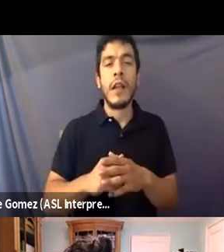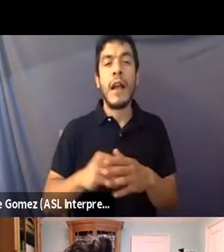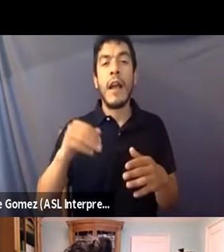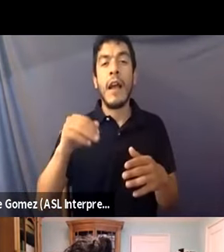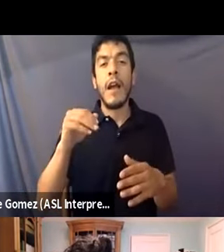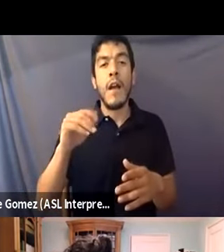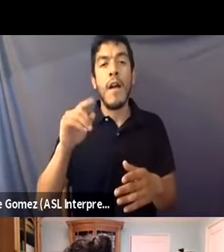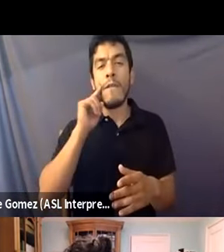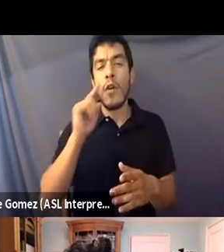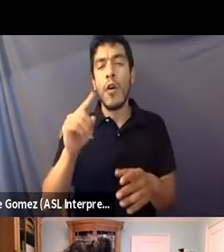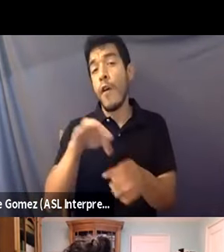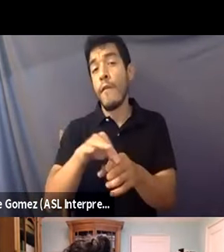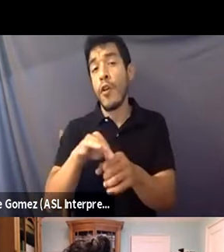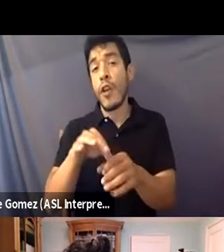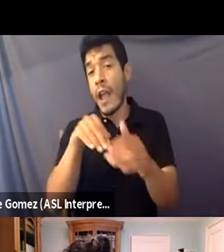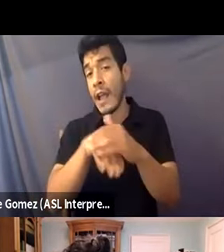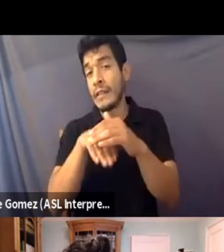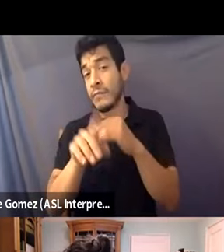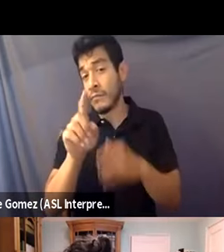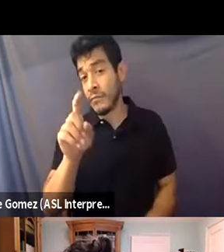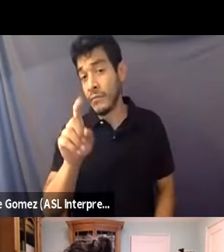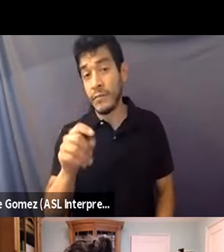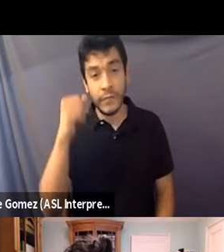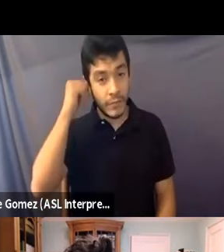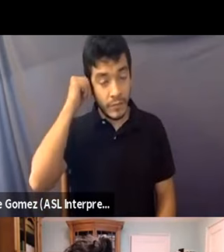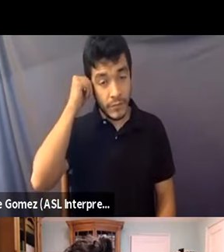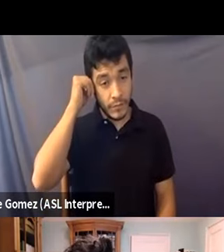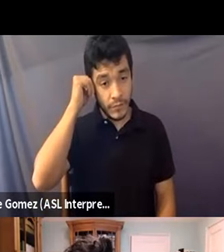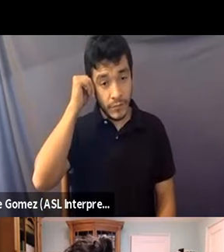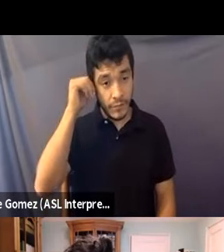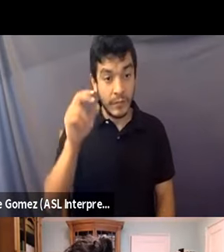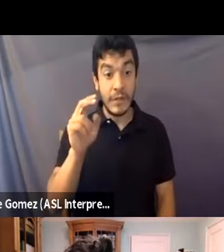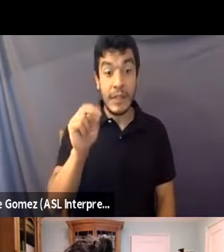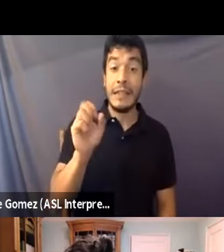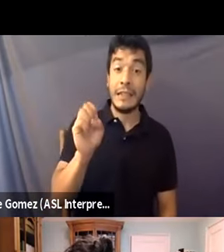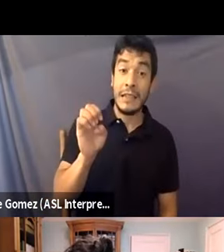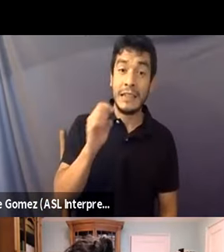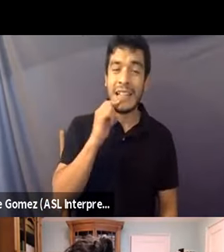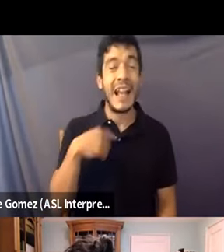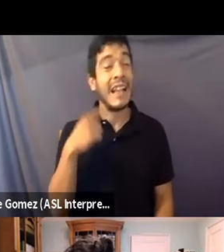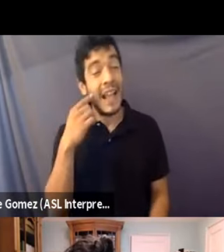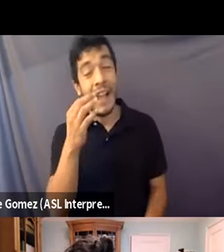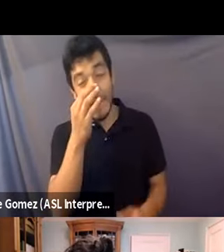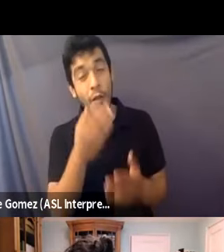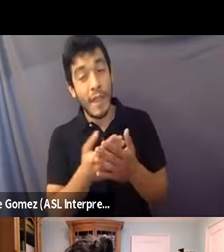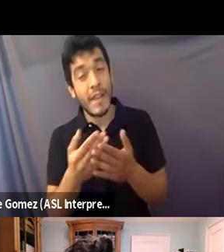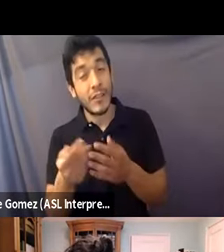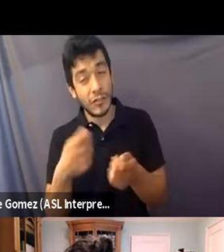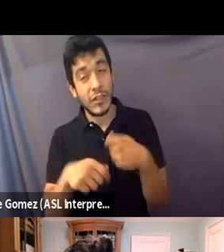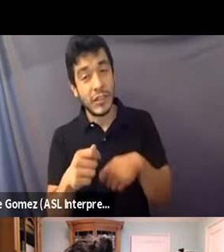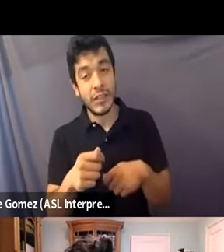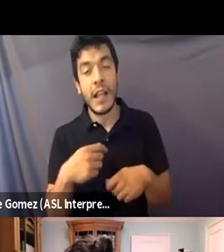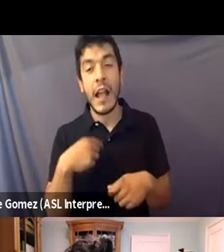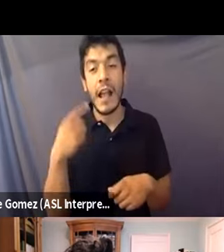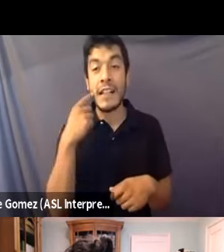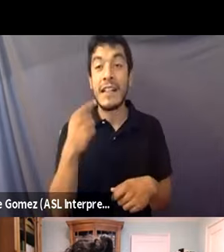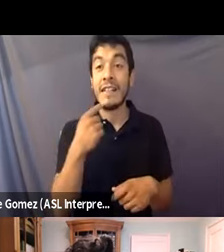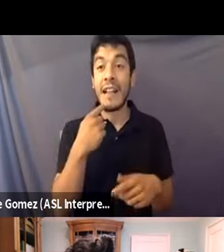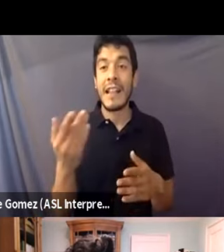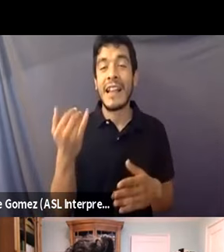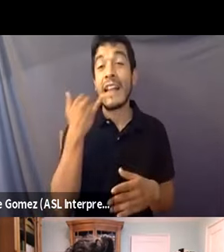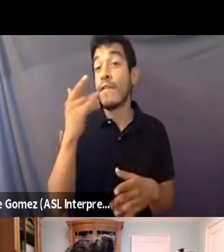access? I think there are a couple of things. I mean, you know, there's a saying in our community that if you stay ready, you don't have to get ready,